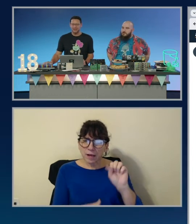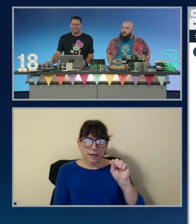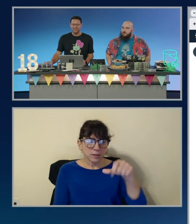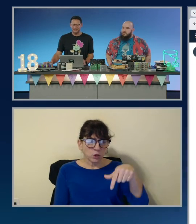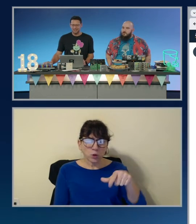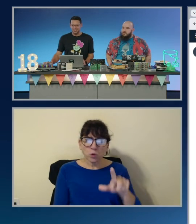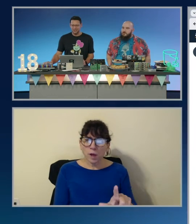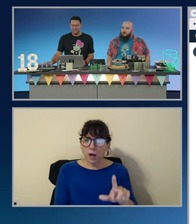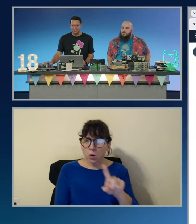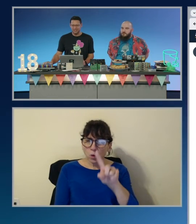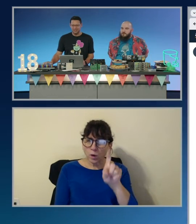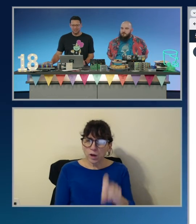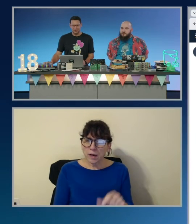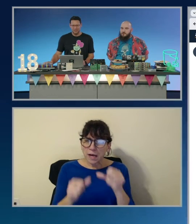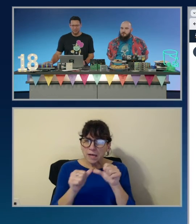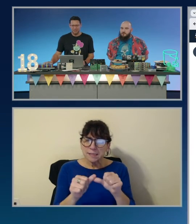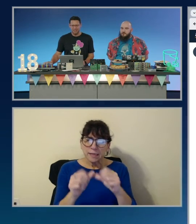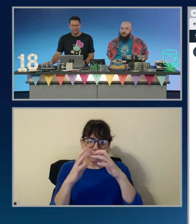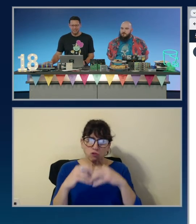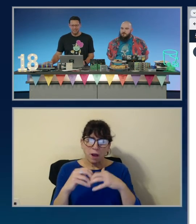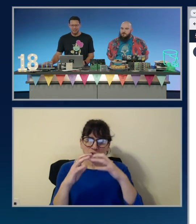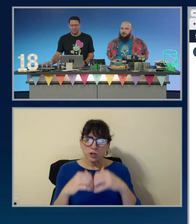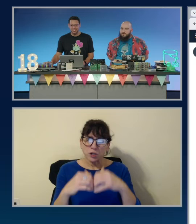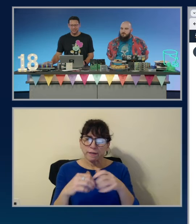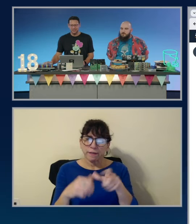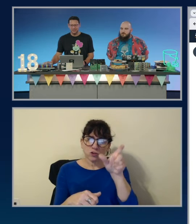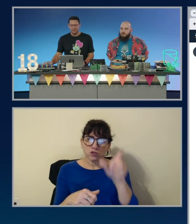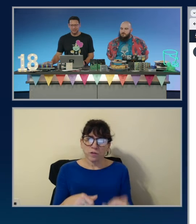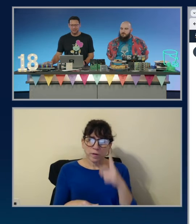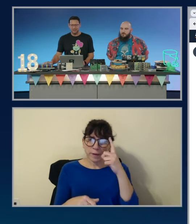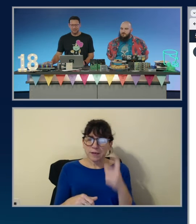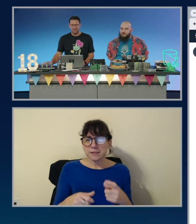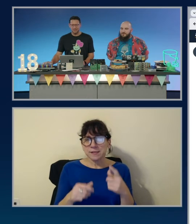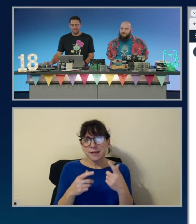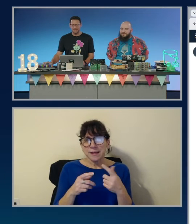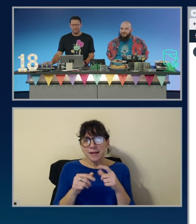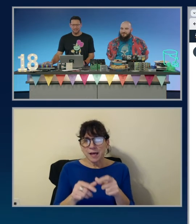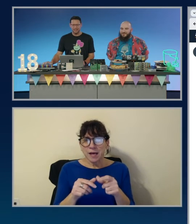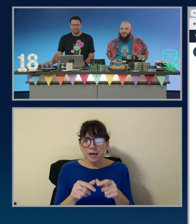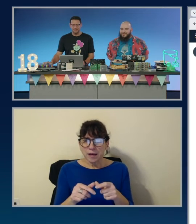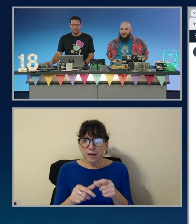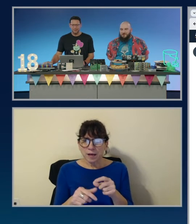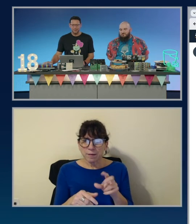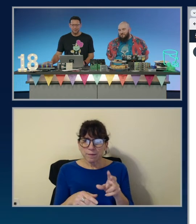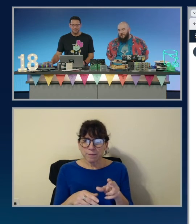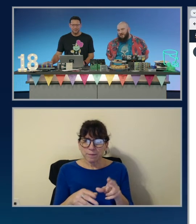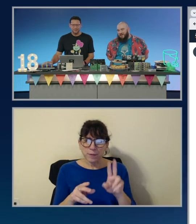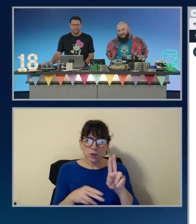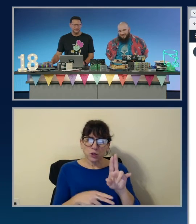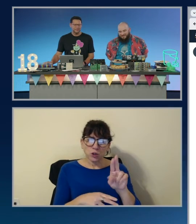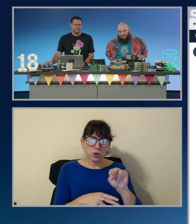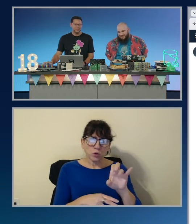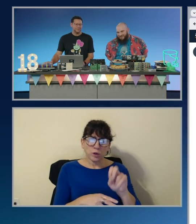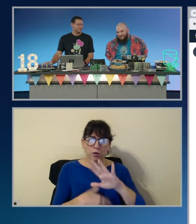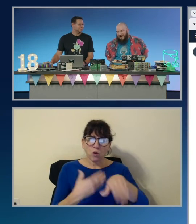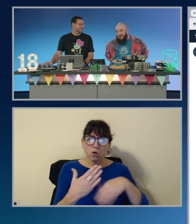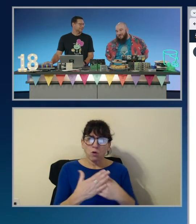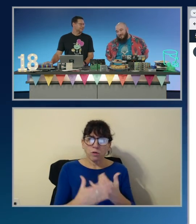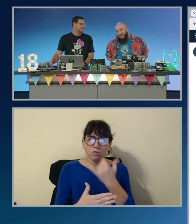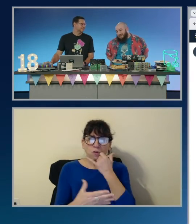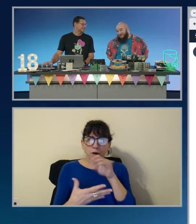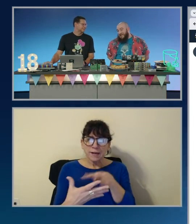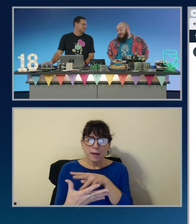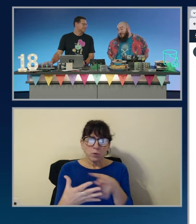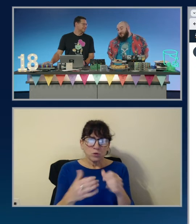SQL query constantly crashing the server? Because they kept trying to union all the wrong tables together. Okay. I